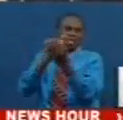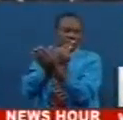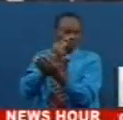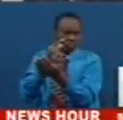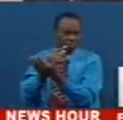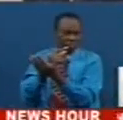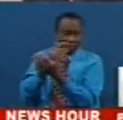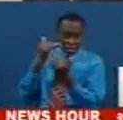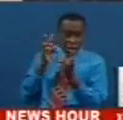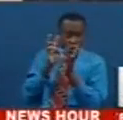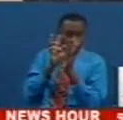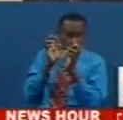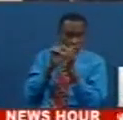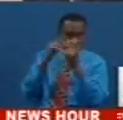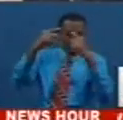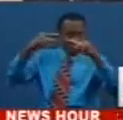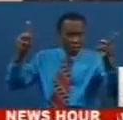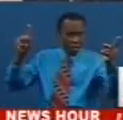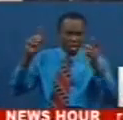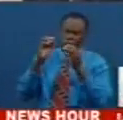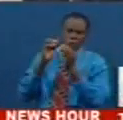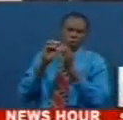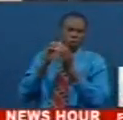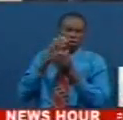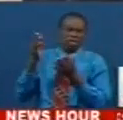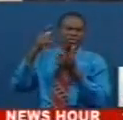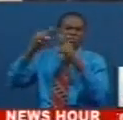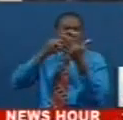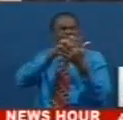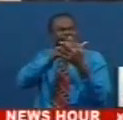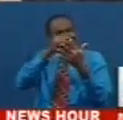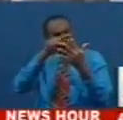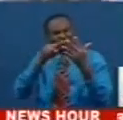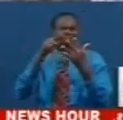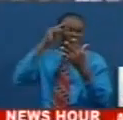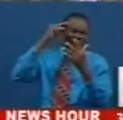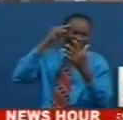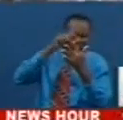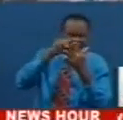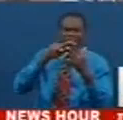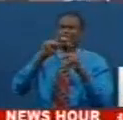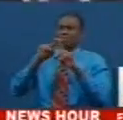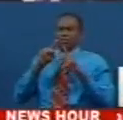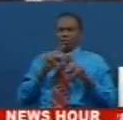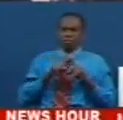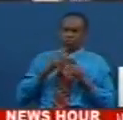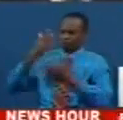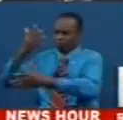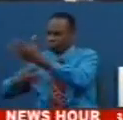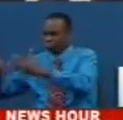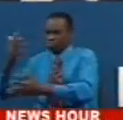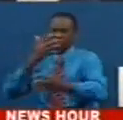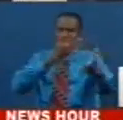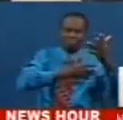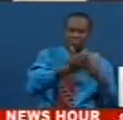the workshop goes on, there are a lot of things bordering on their culture and traditions that we have learned. The other thing that we are giving to them is